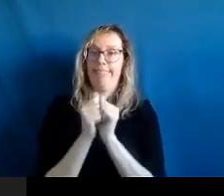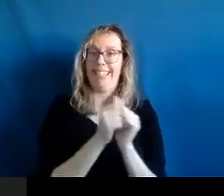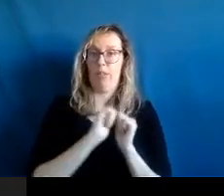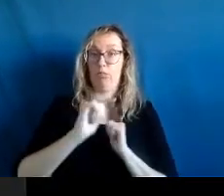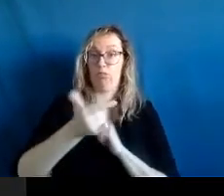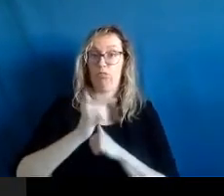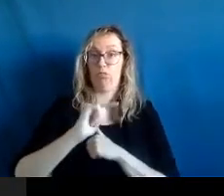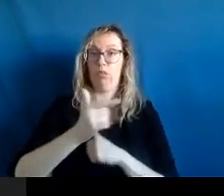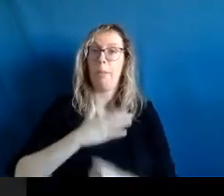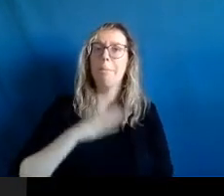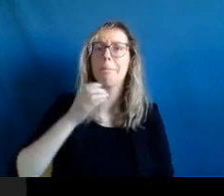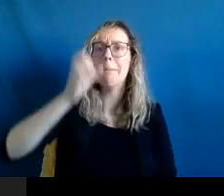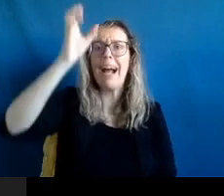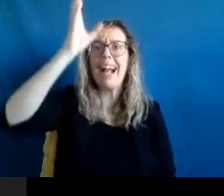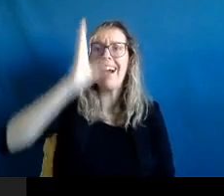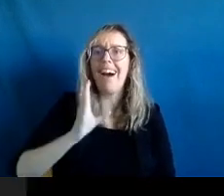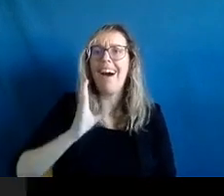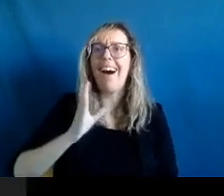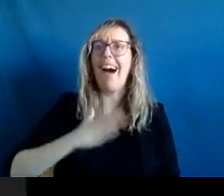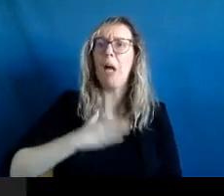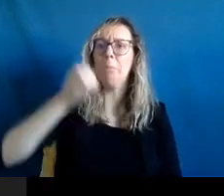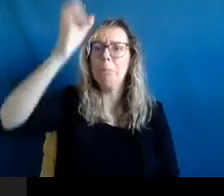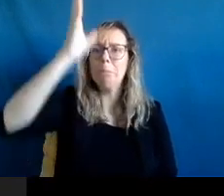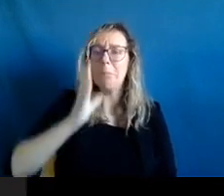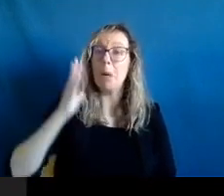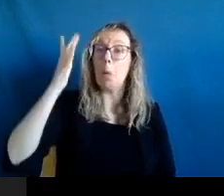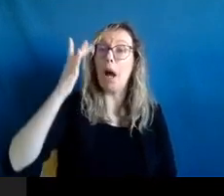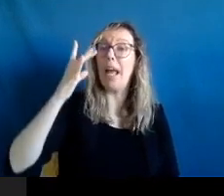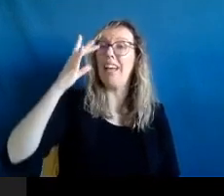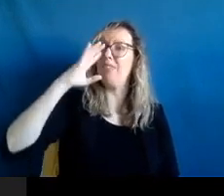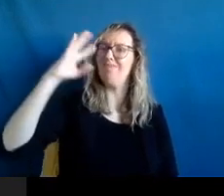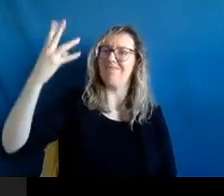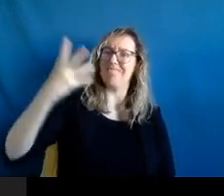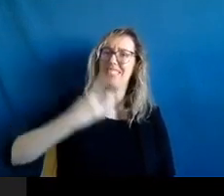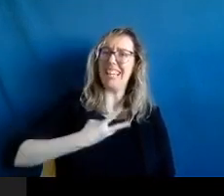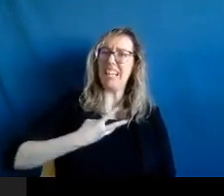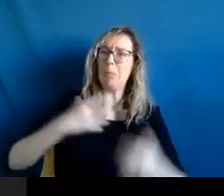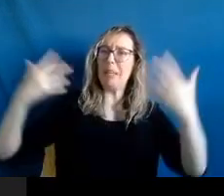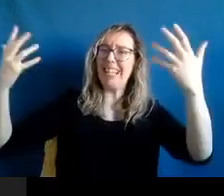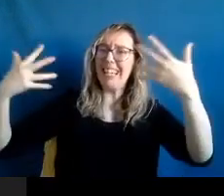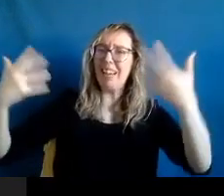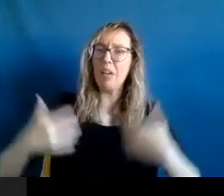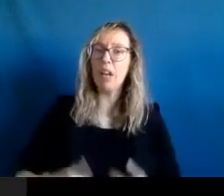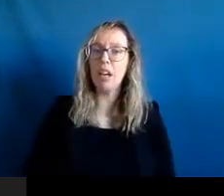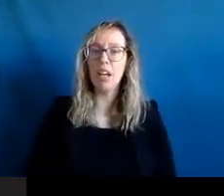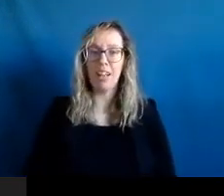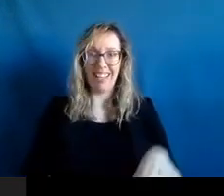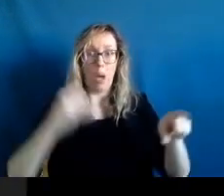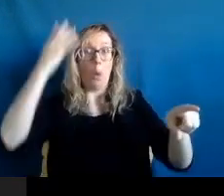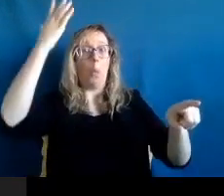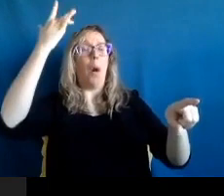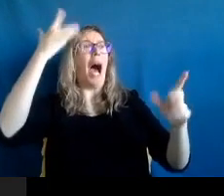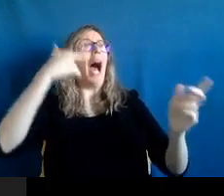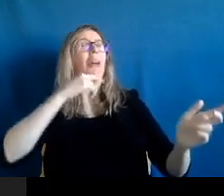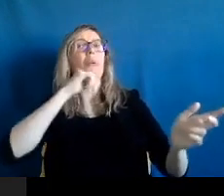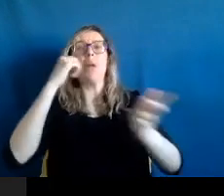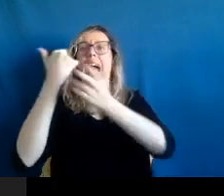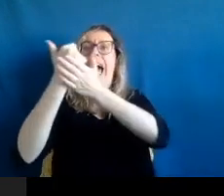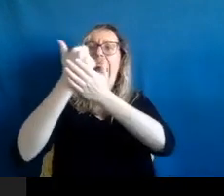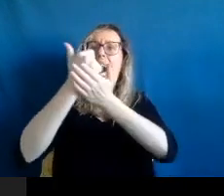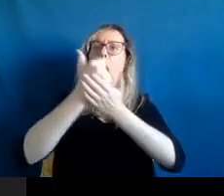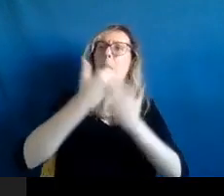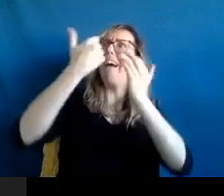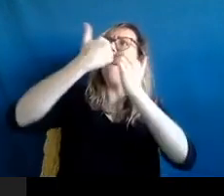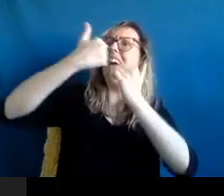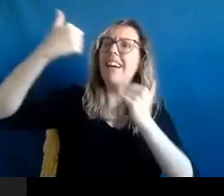My God, my God, why have you forsaken me? Why are you so far from helping me, from the words